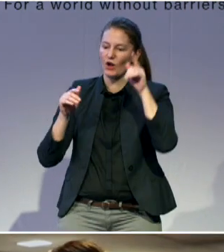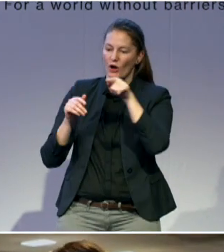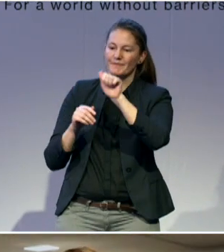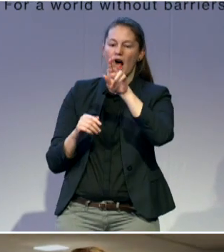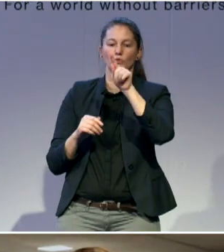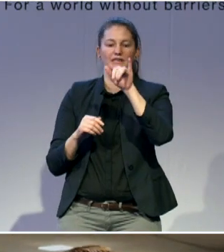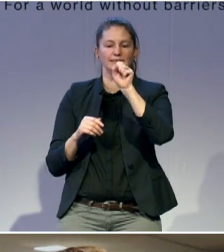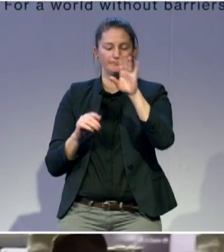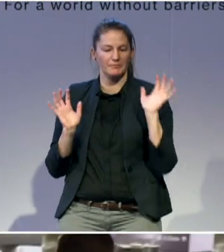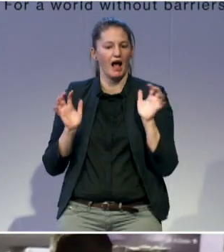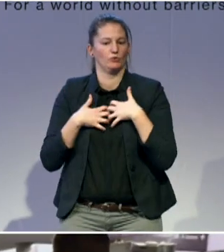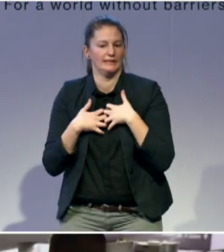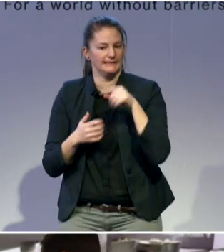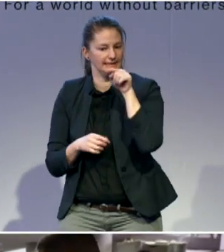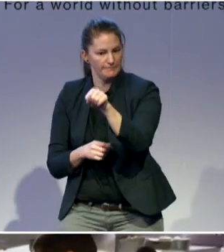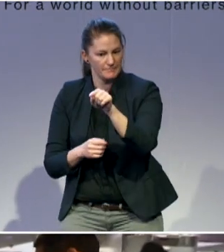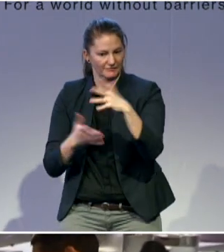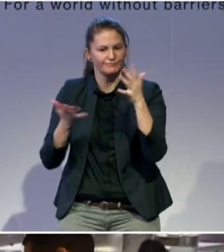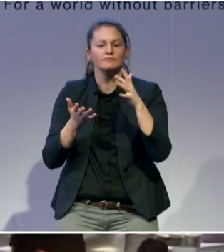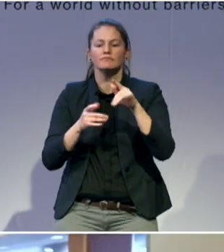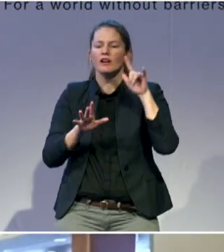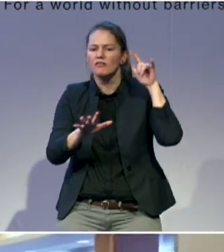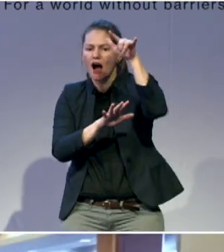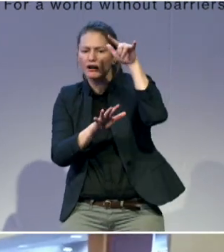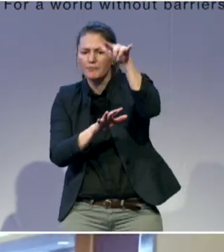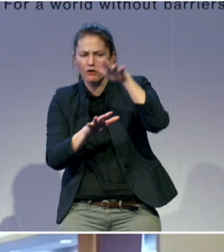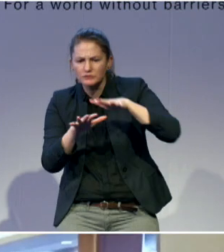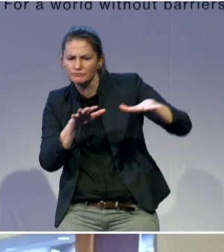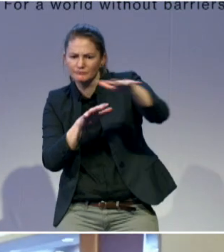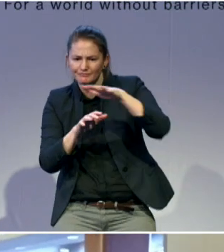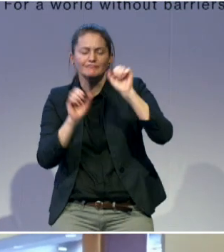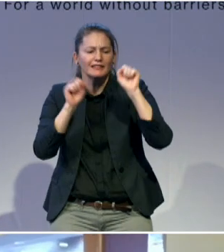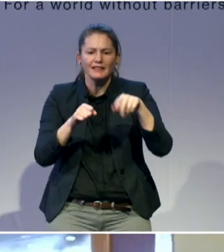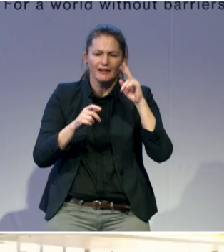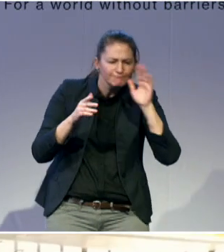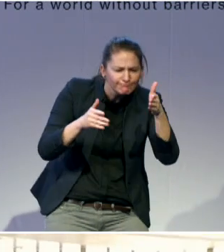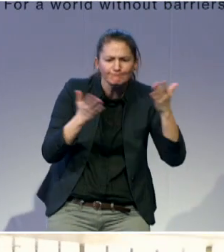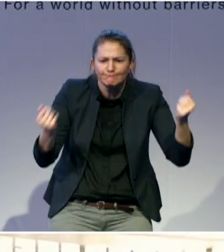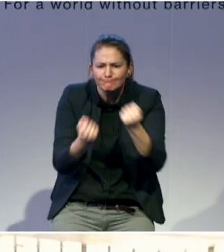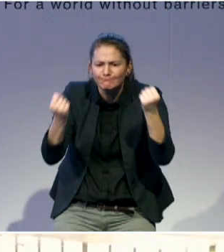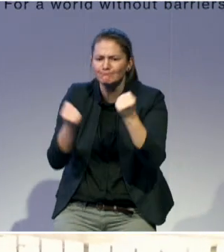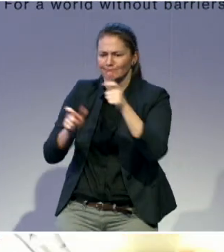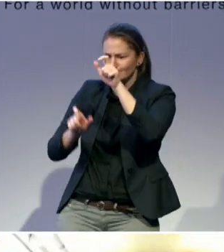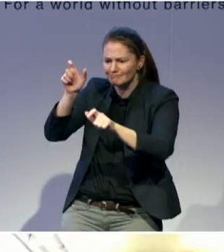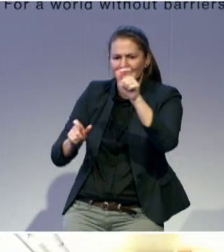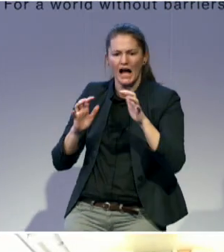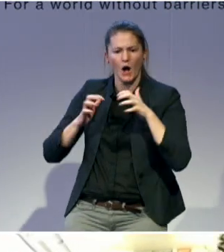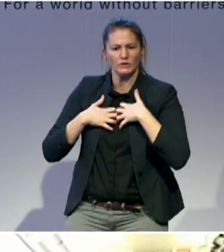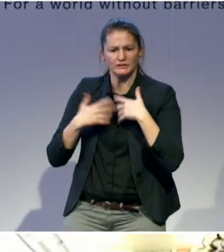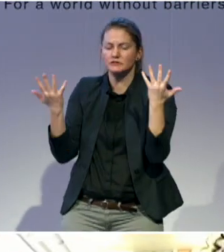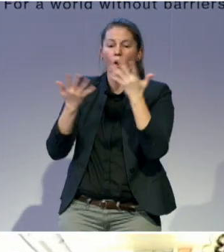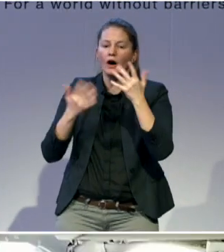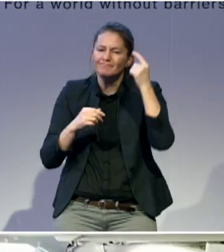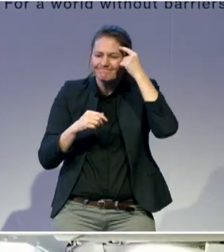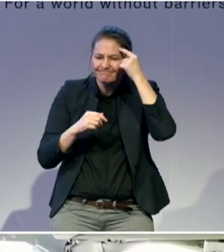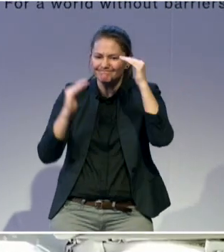an airport rehearsal program for people with autism and with intellectual or developmental disabilities. Users can